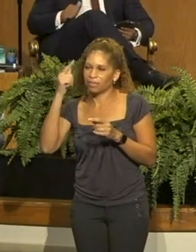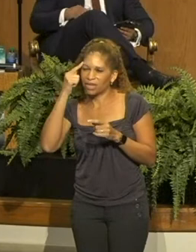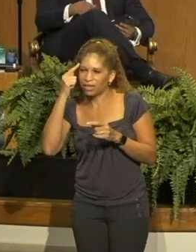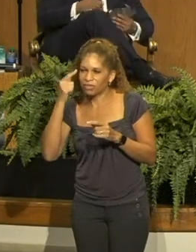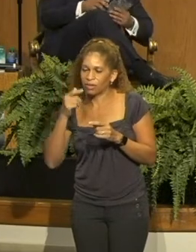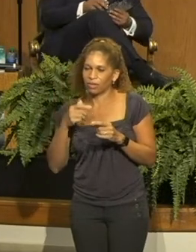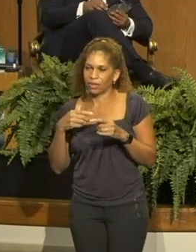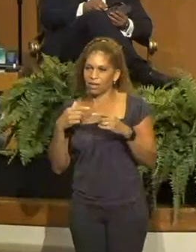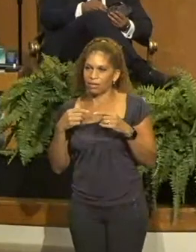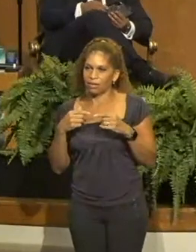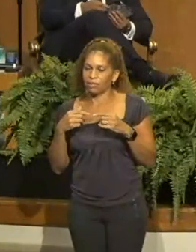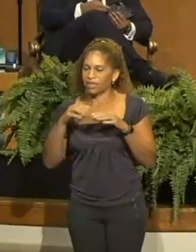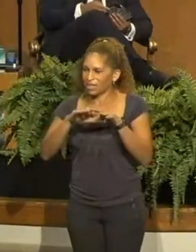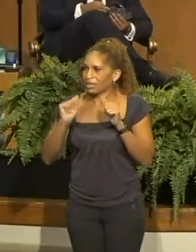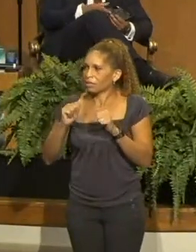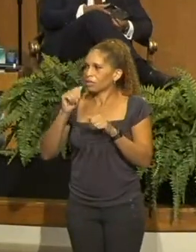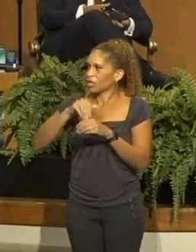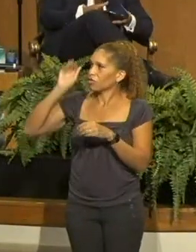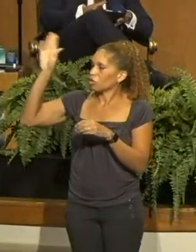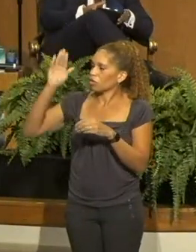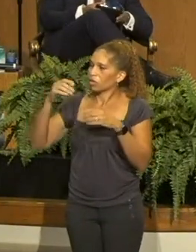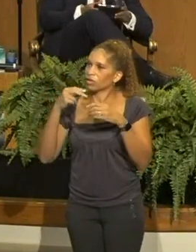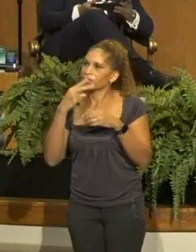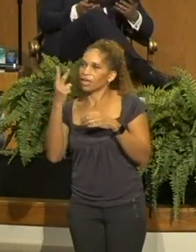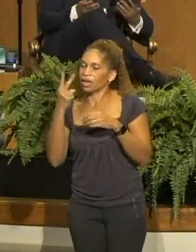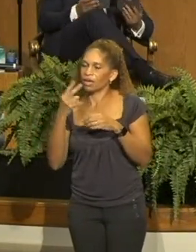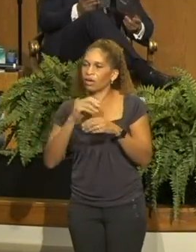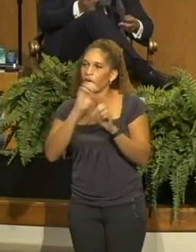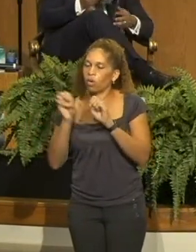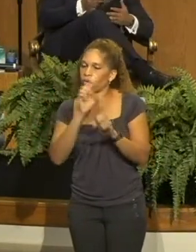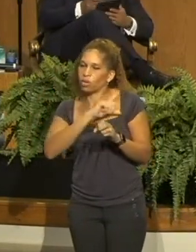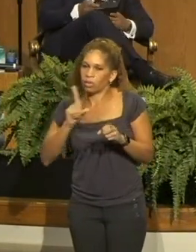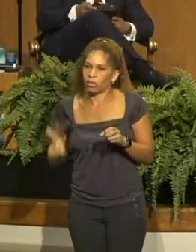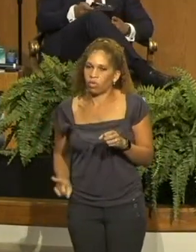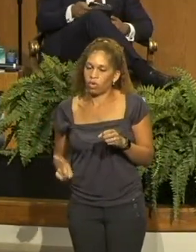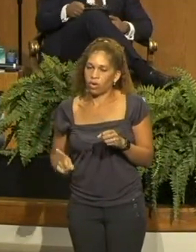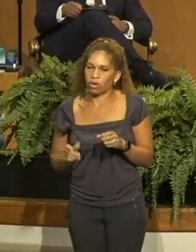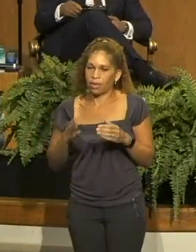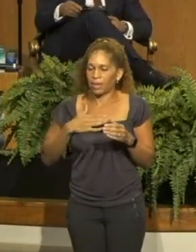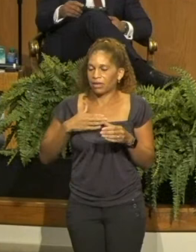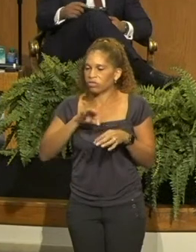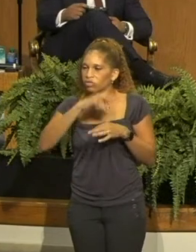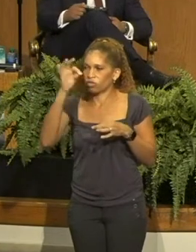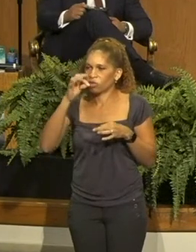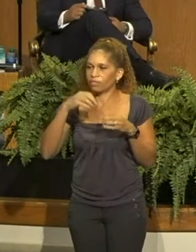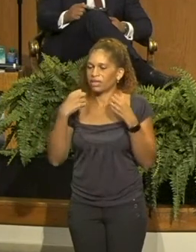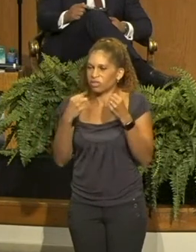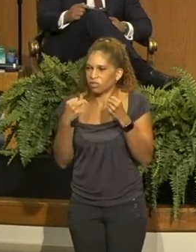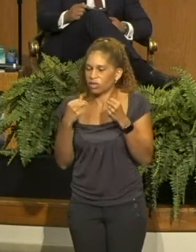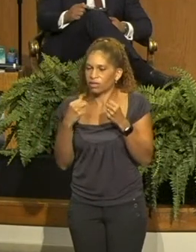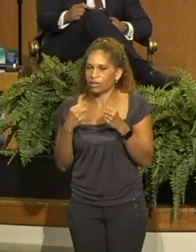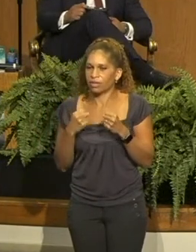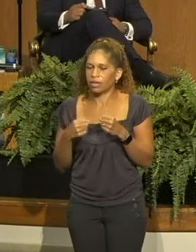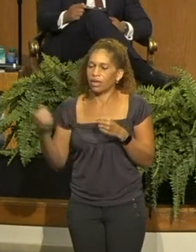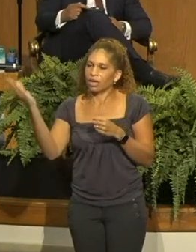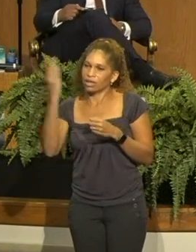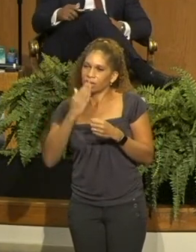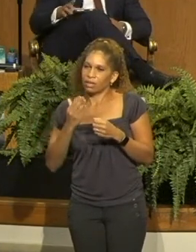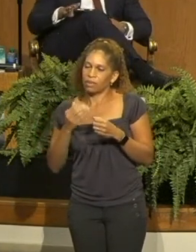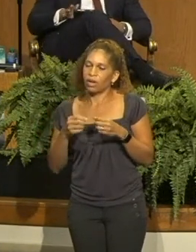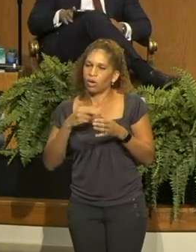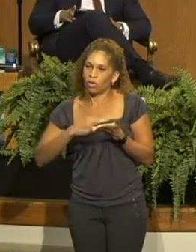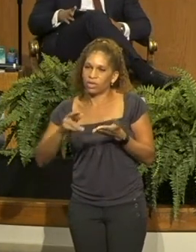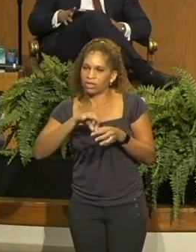sight. O Lord, our strength and blessed Redeemer, come, Holy Spirit, come with